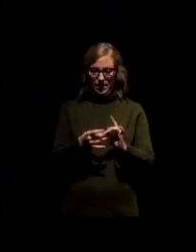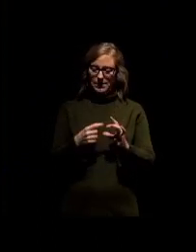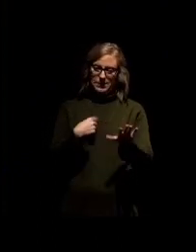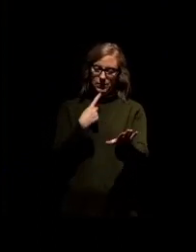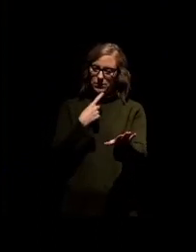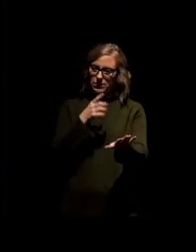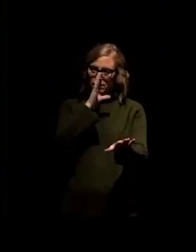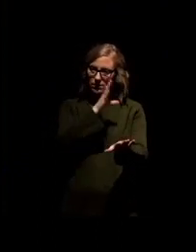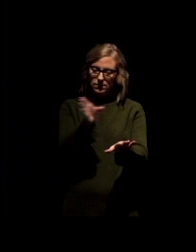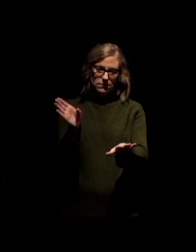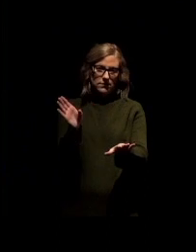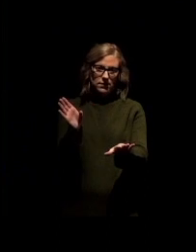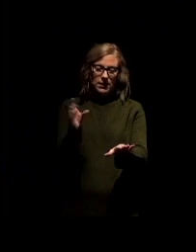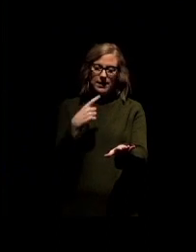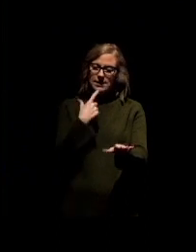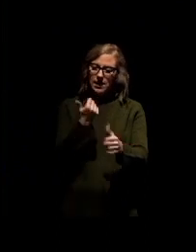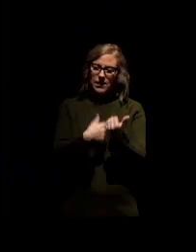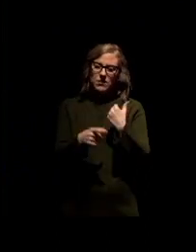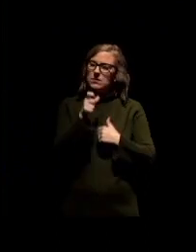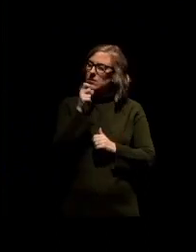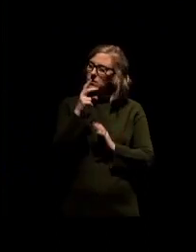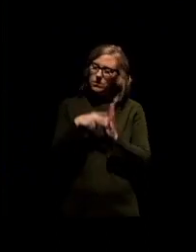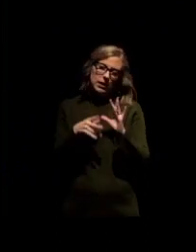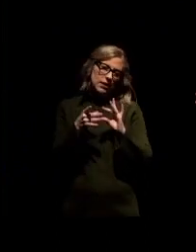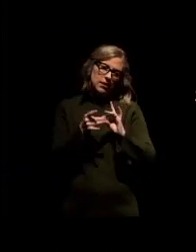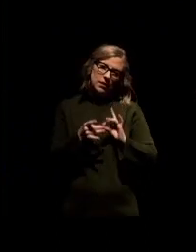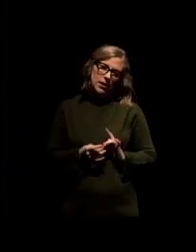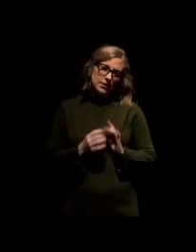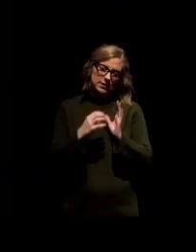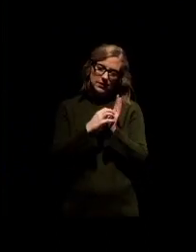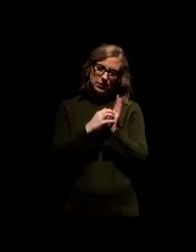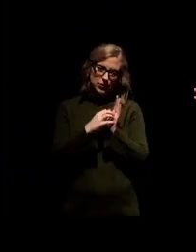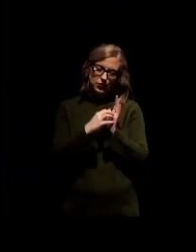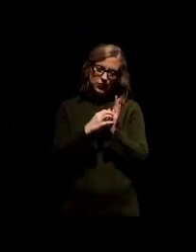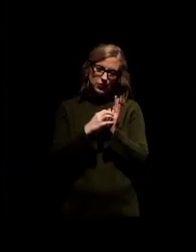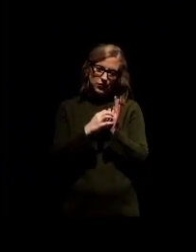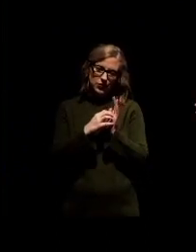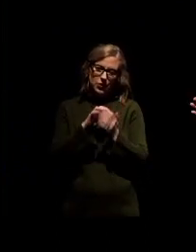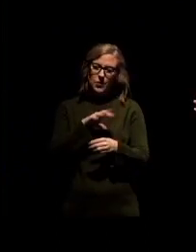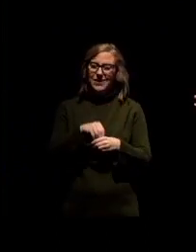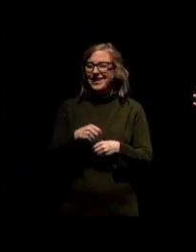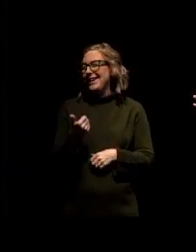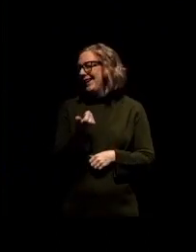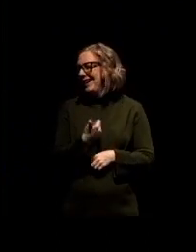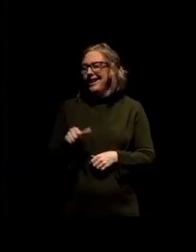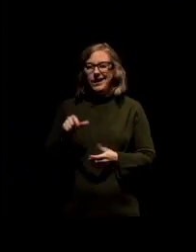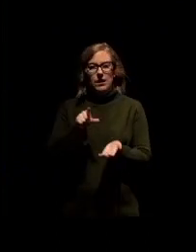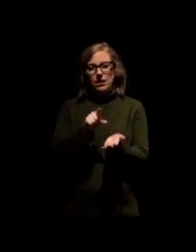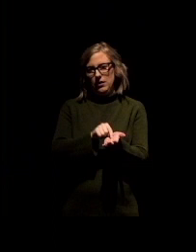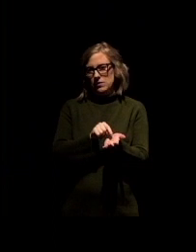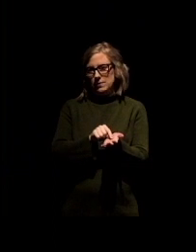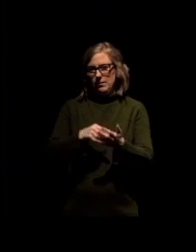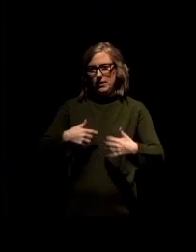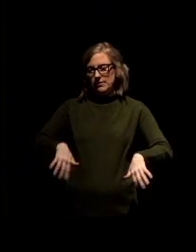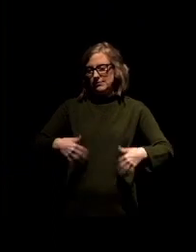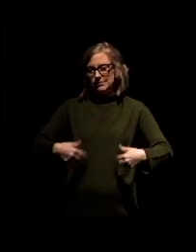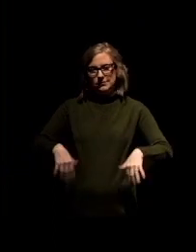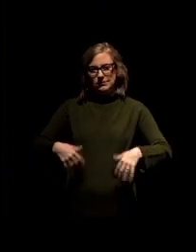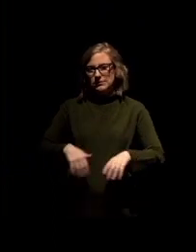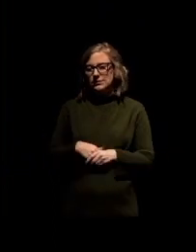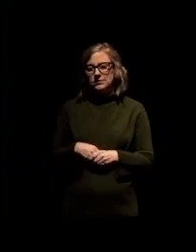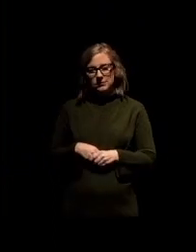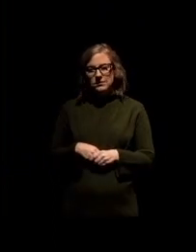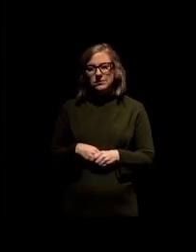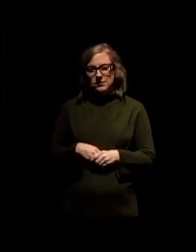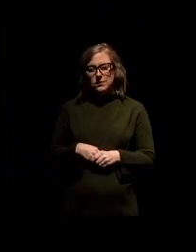right now, writ large, I tell everybody, do not read the comments section in any of the newspapers. It's like, you know, there